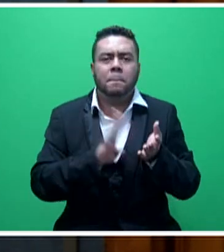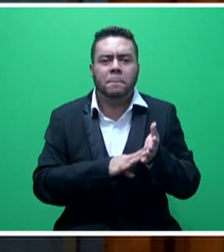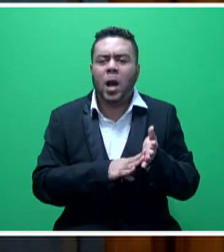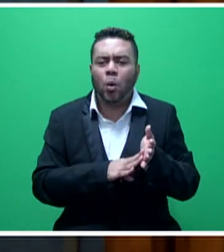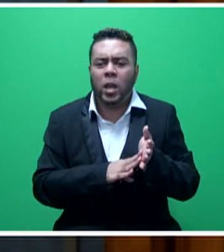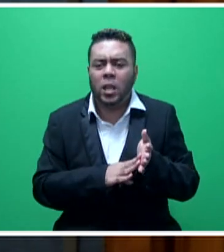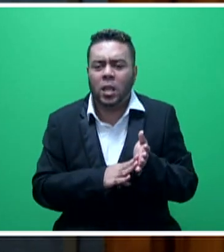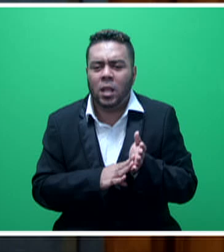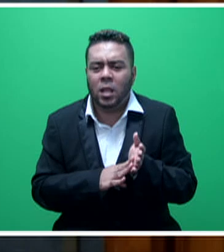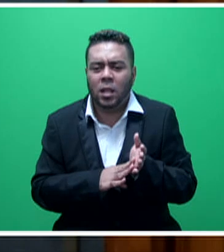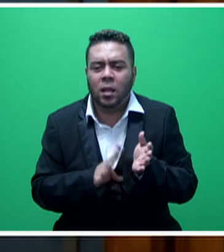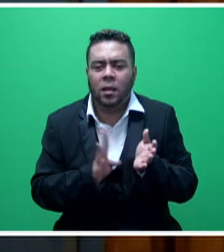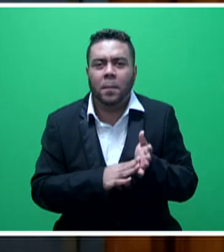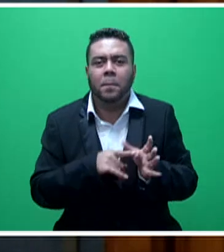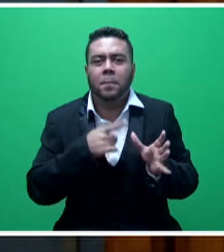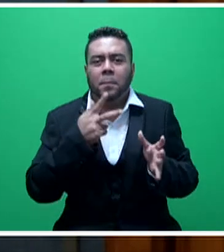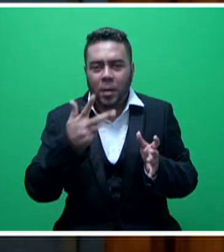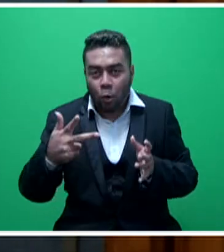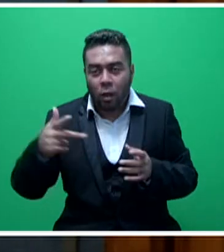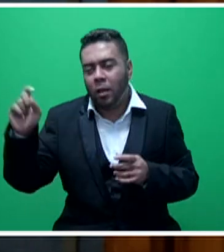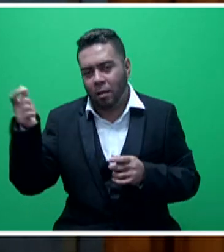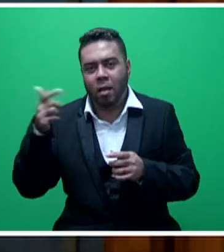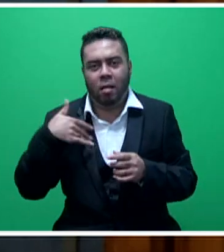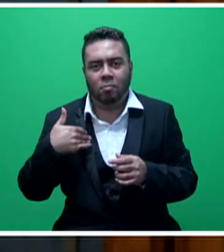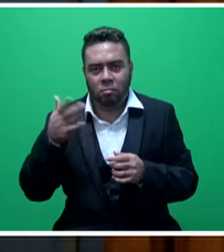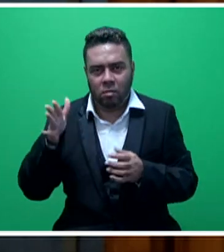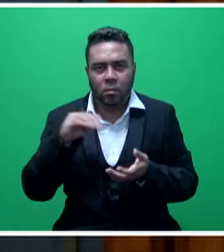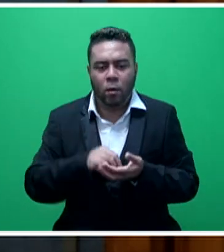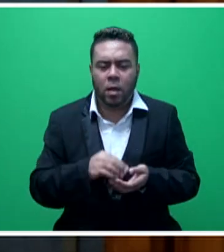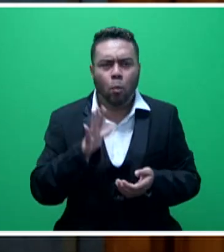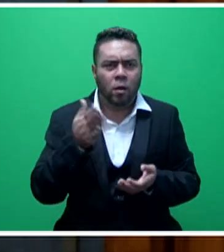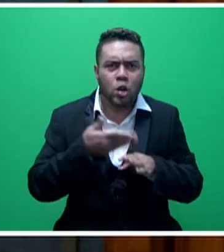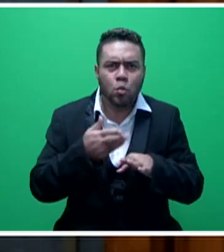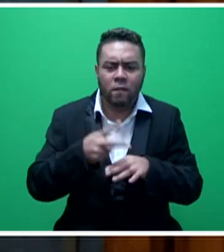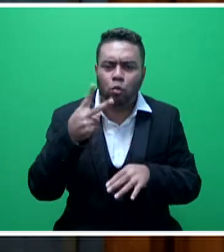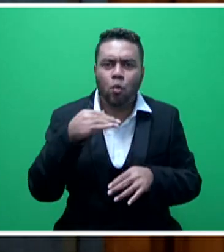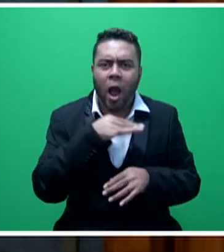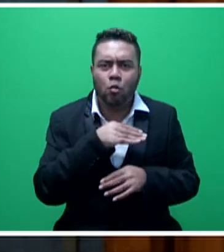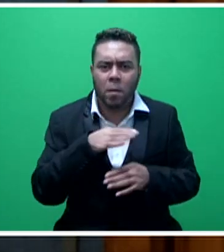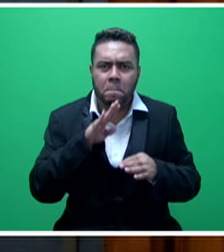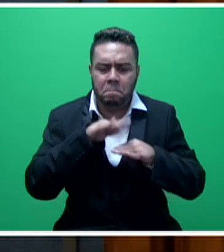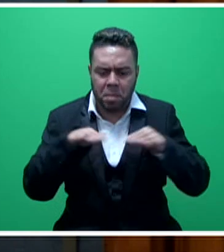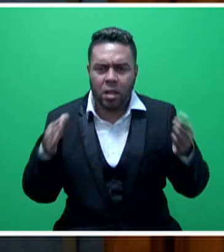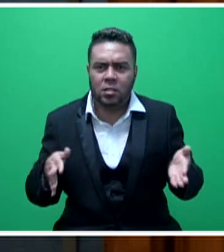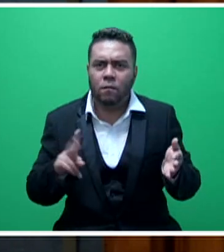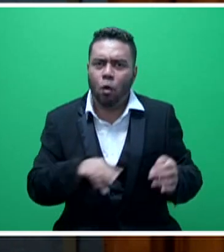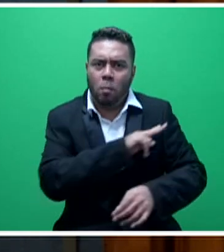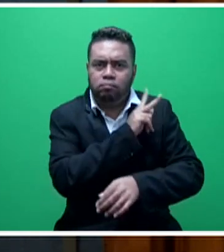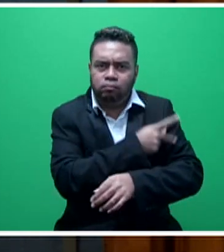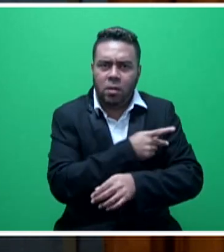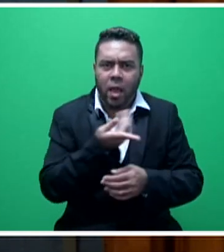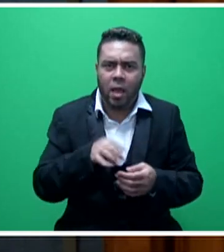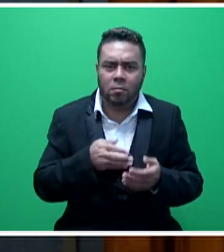Hospital. Sidiom Hospital will be extended with the new 200-bed maternity wing that will feature modern maternal health services for our